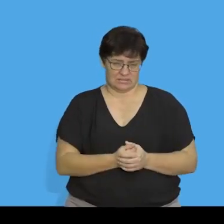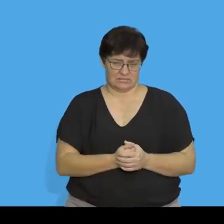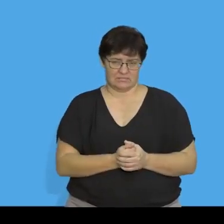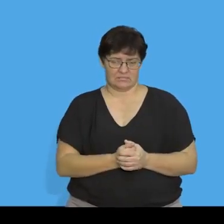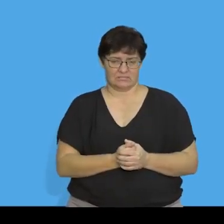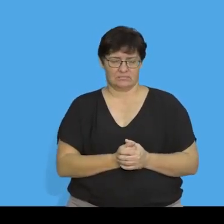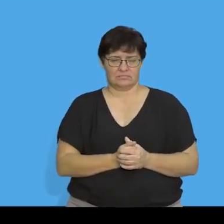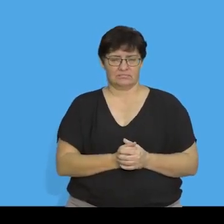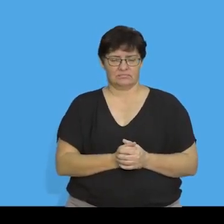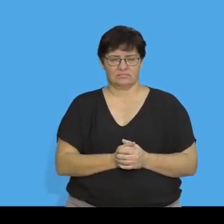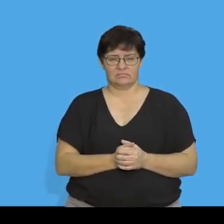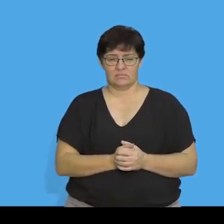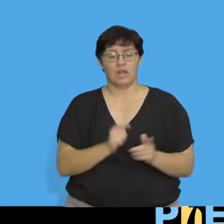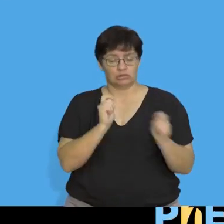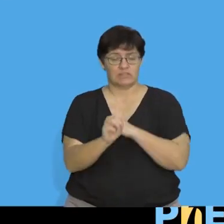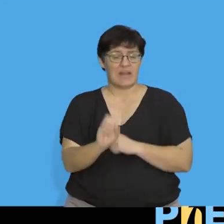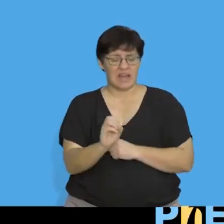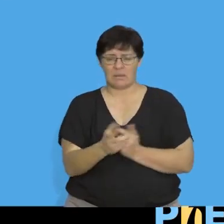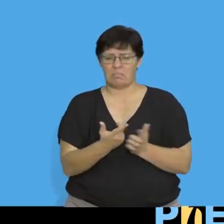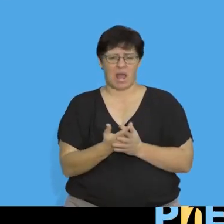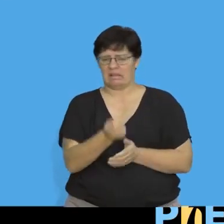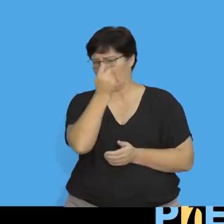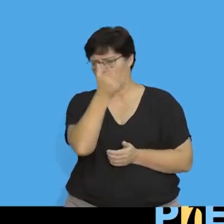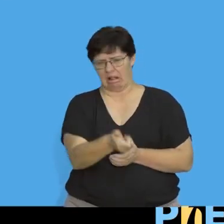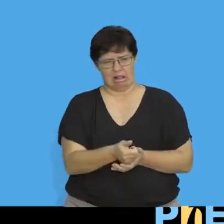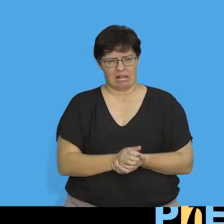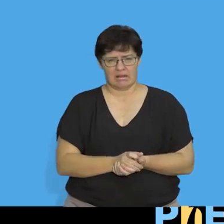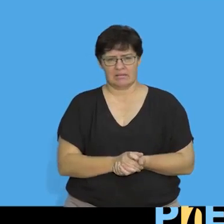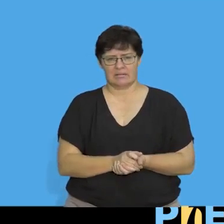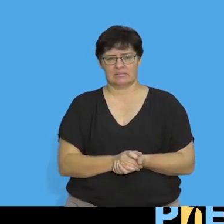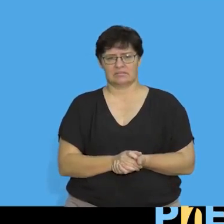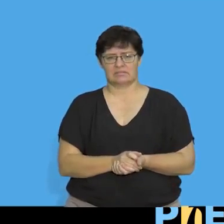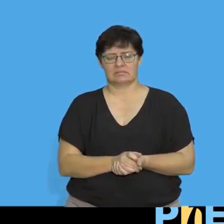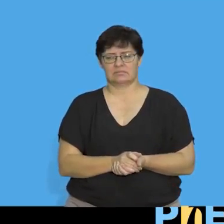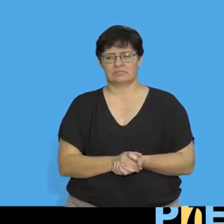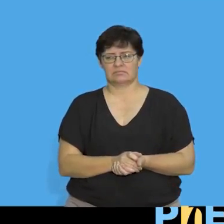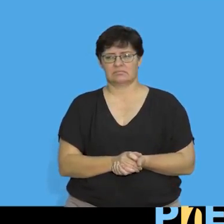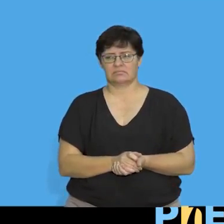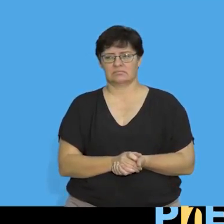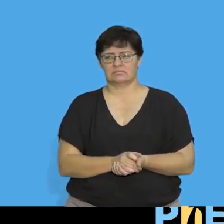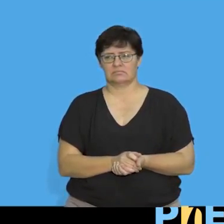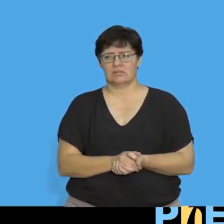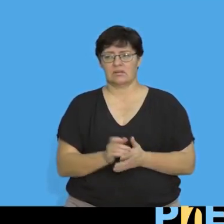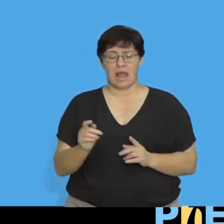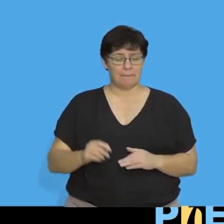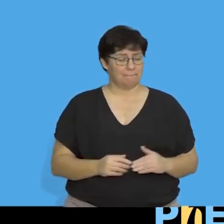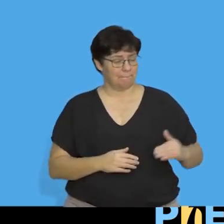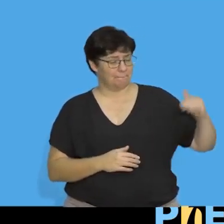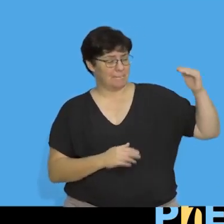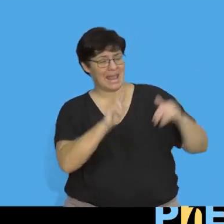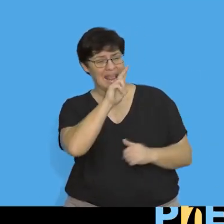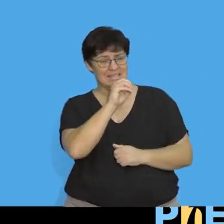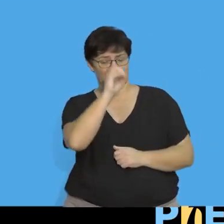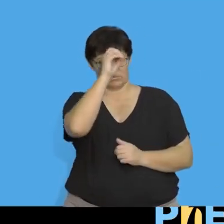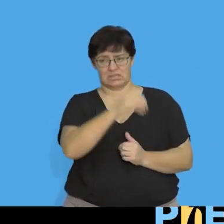2,06. There is a change, but not by very much. And we're not if we go all the way to 80 degrees